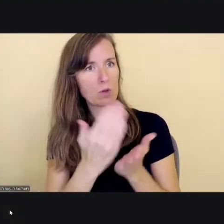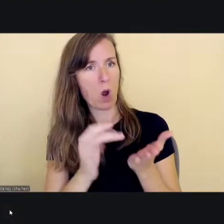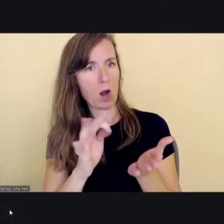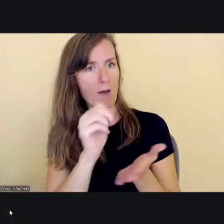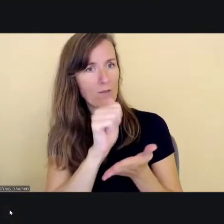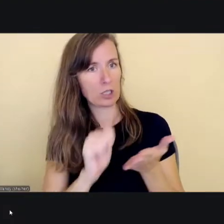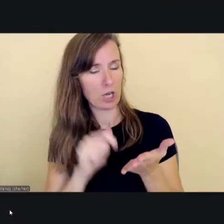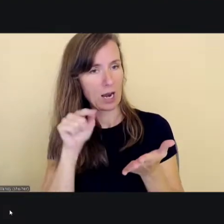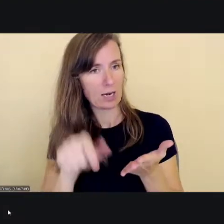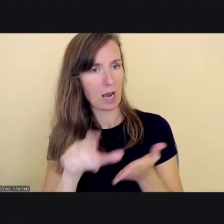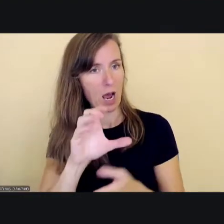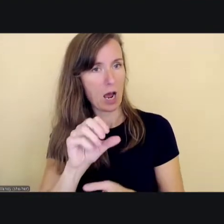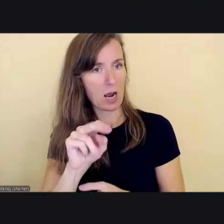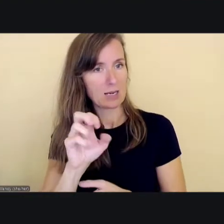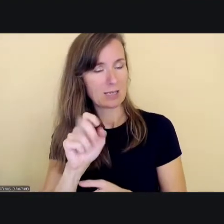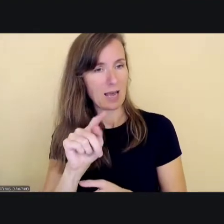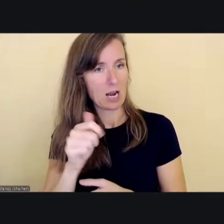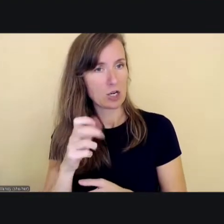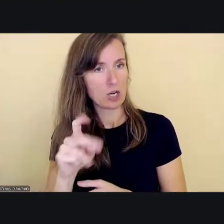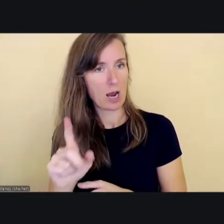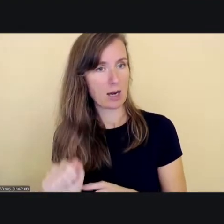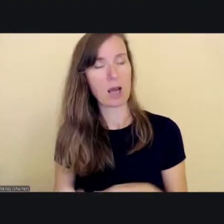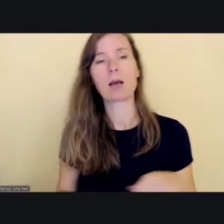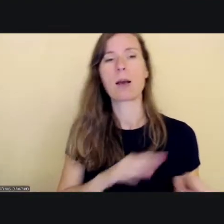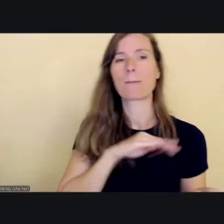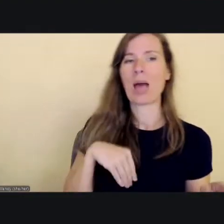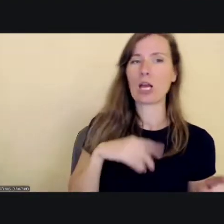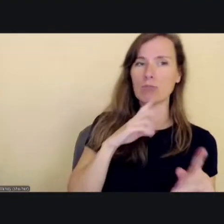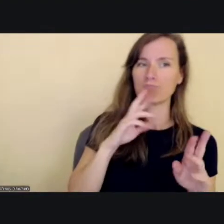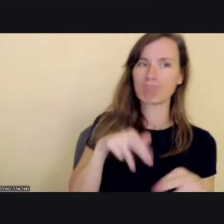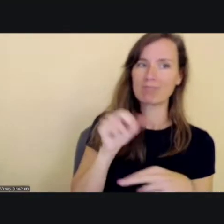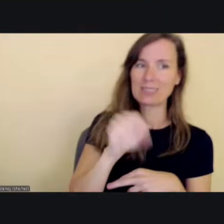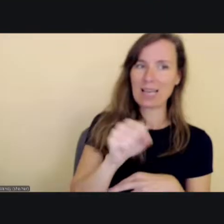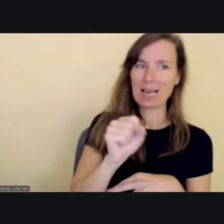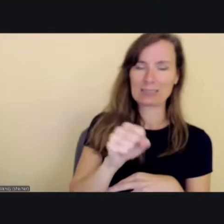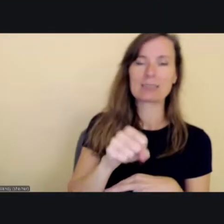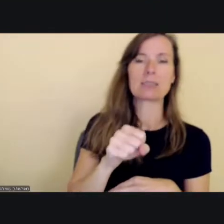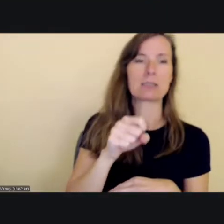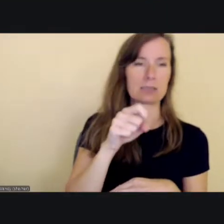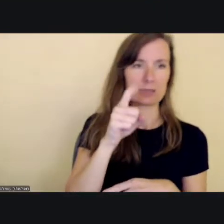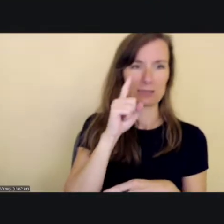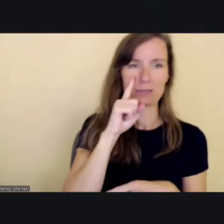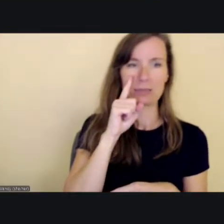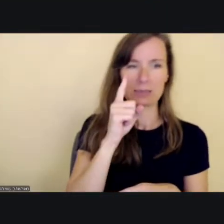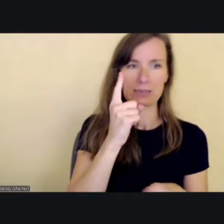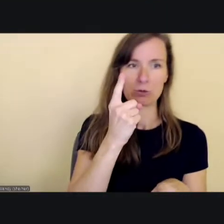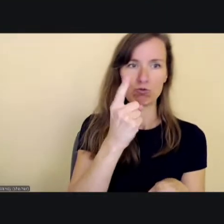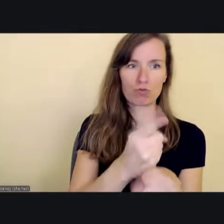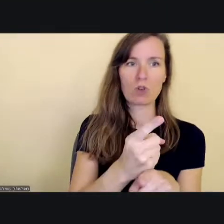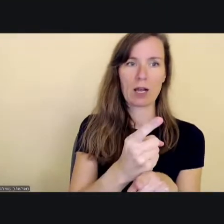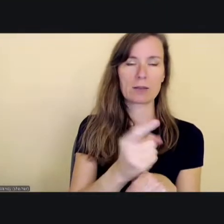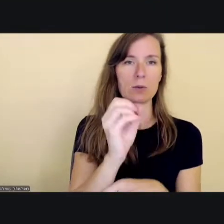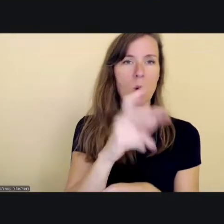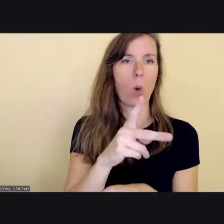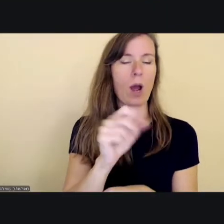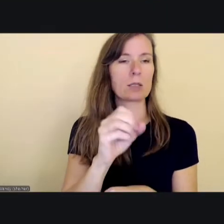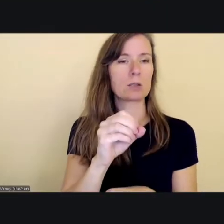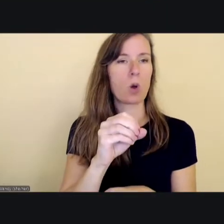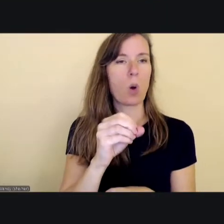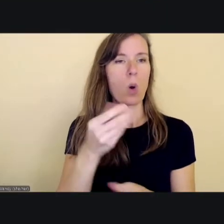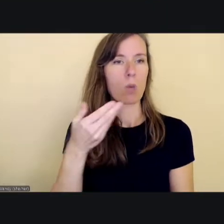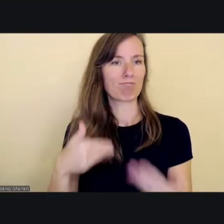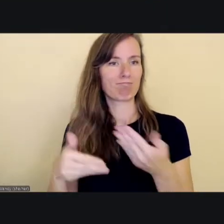Yes, I believe you are right, Councilmember. Yeah. All right, so let's back up. Then the consent agenda consists of